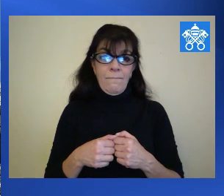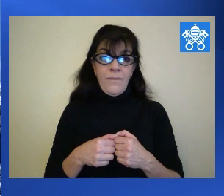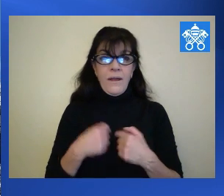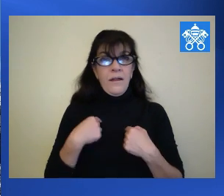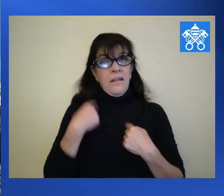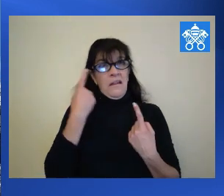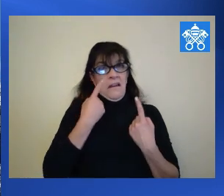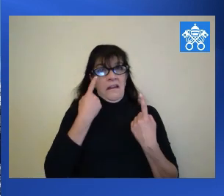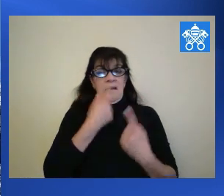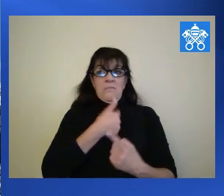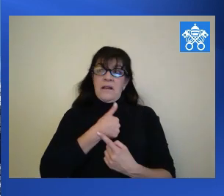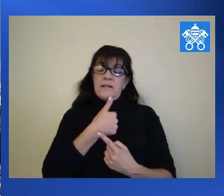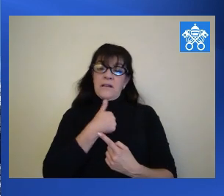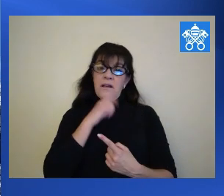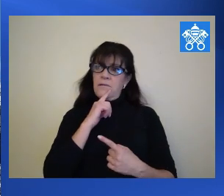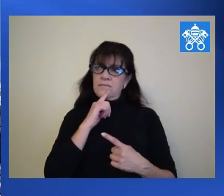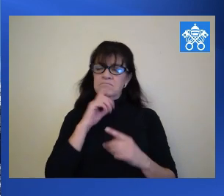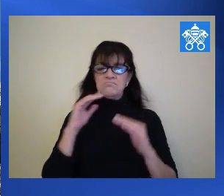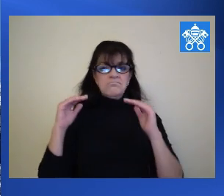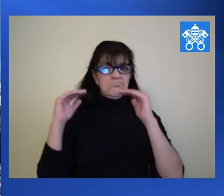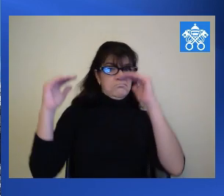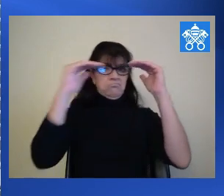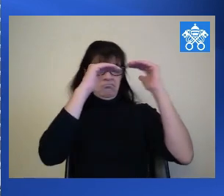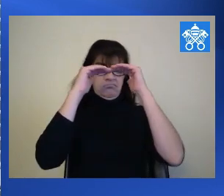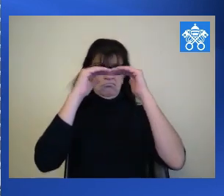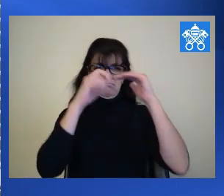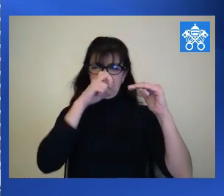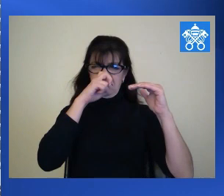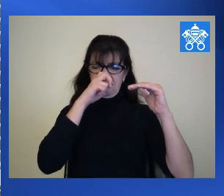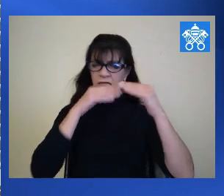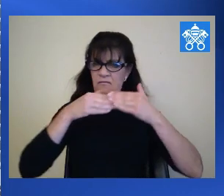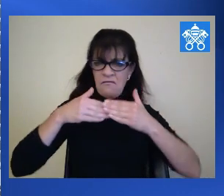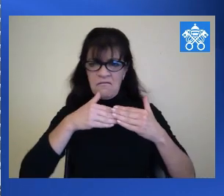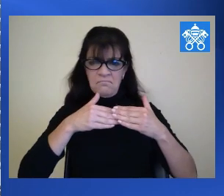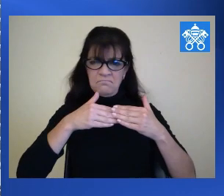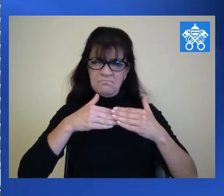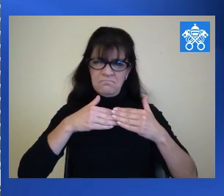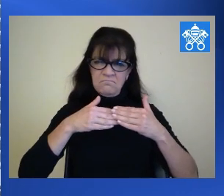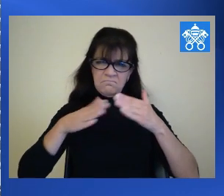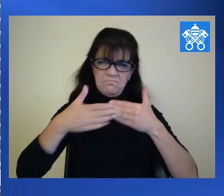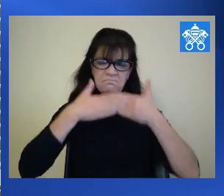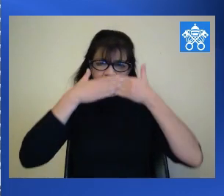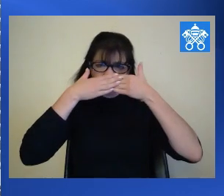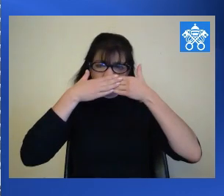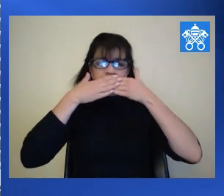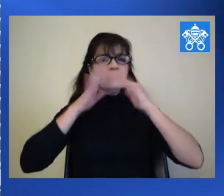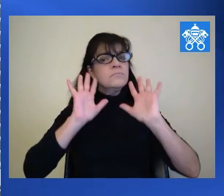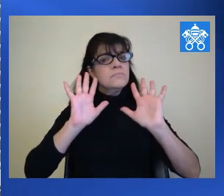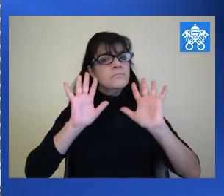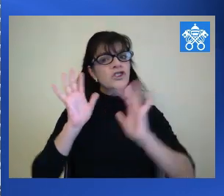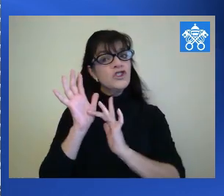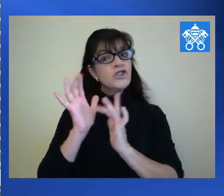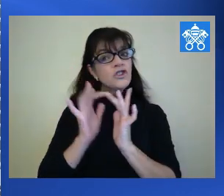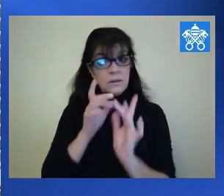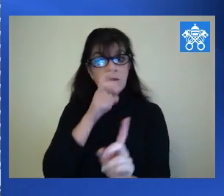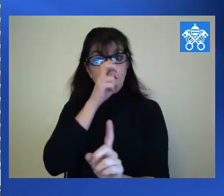With oneself, considering ourselves not up to standard? No. With others, becoming rigid and inflexible? Not this either. Jesus asks